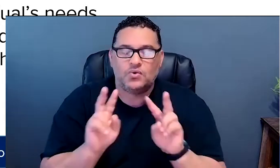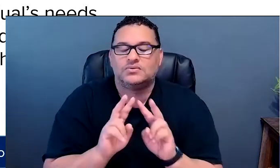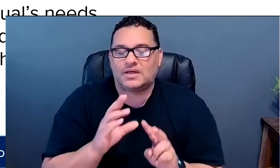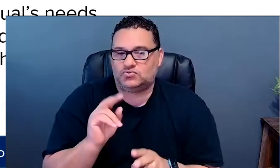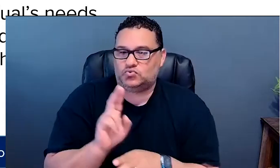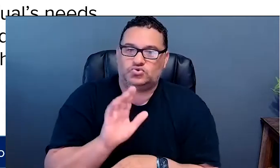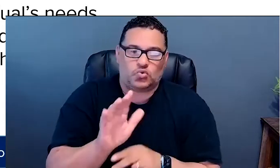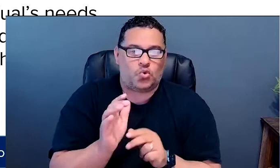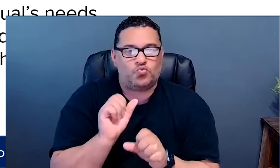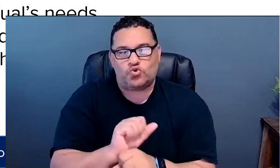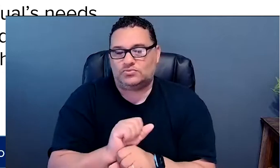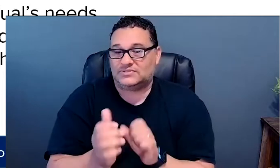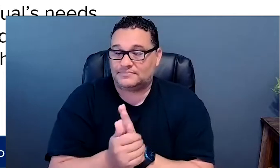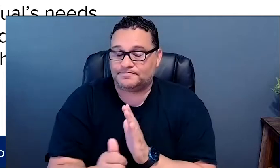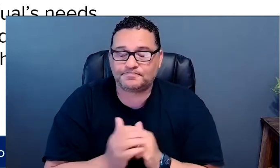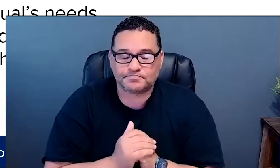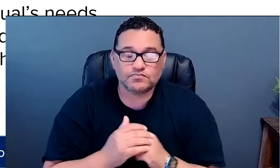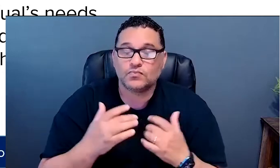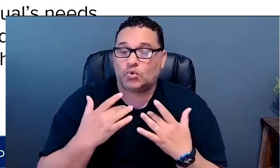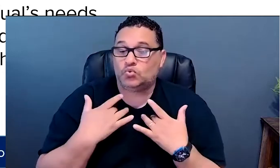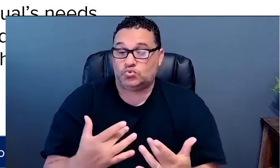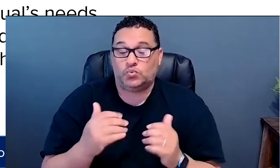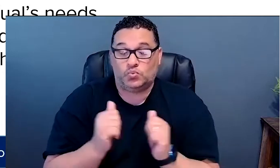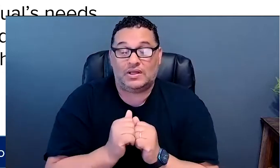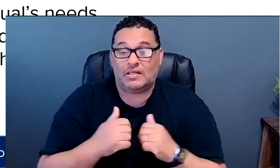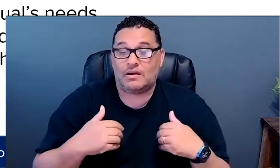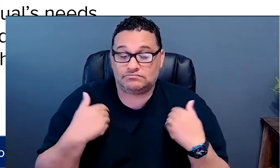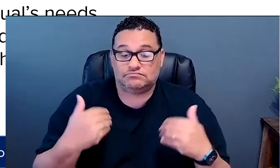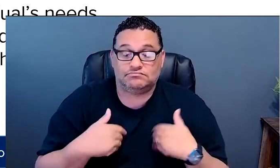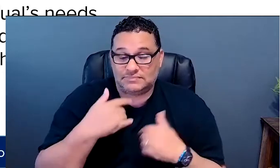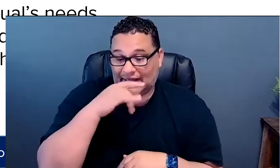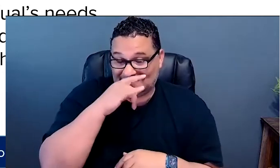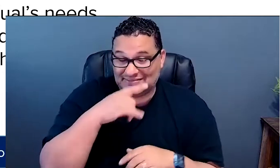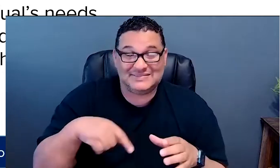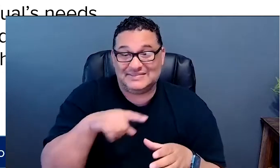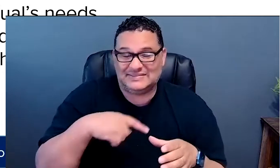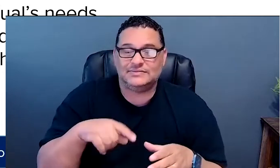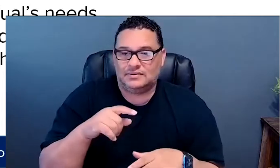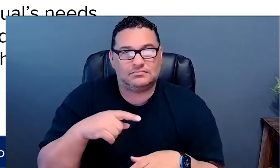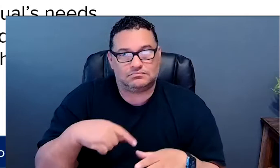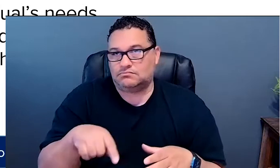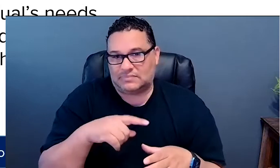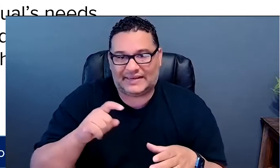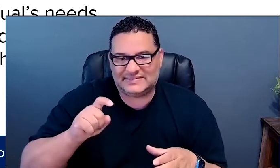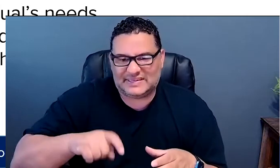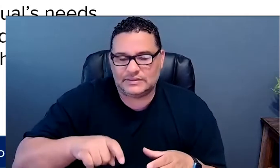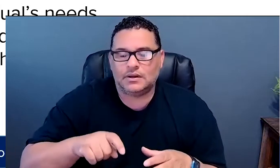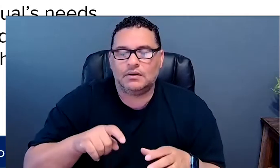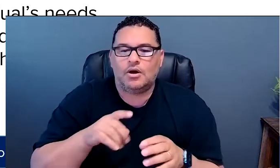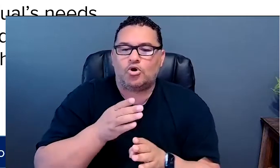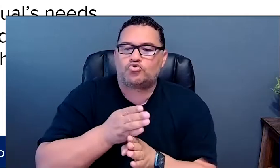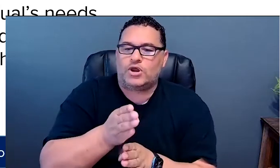Usually with kids, with our younger population, they need that career exploration